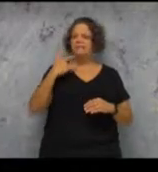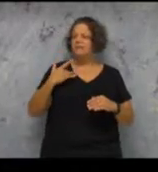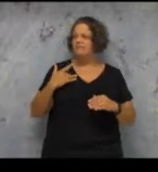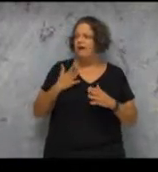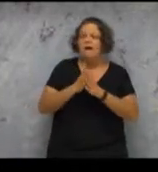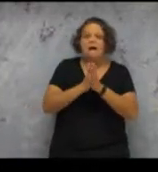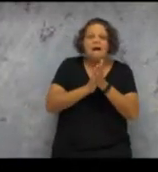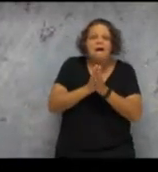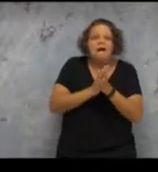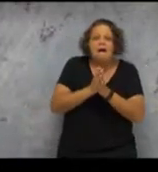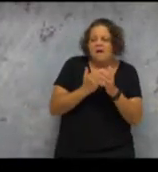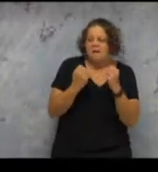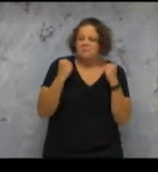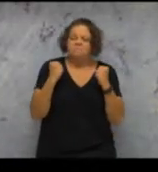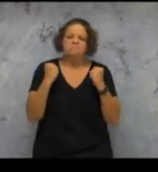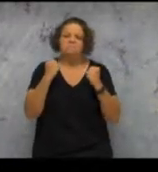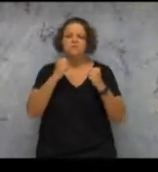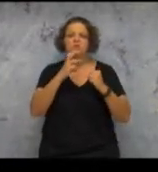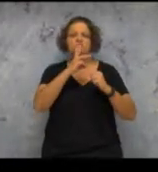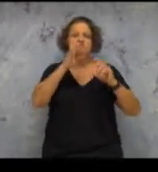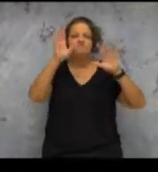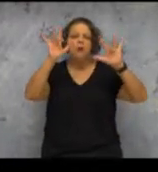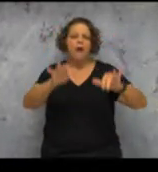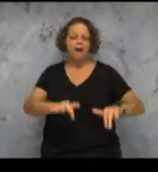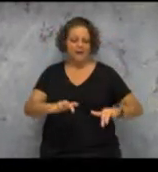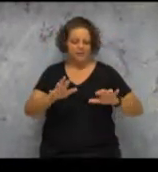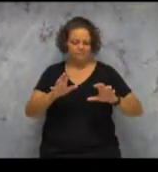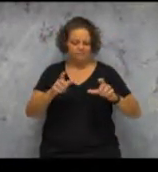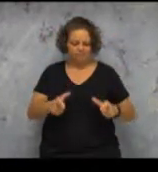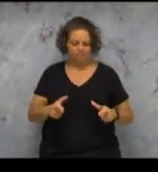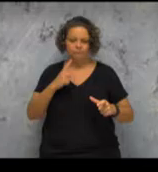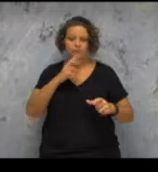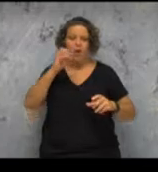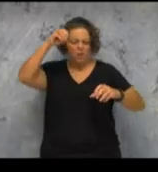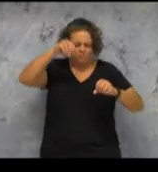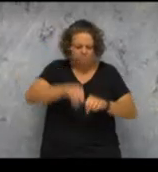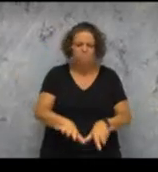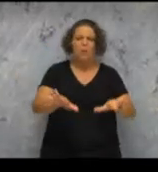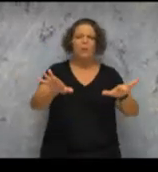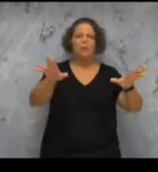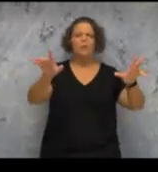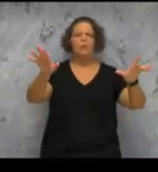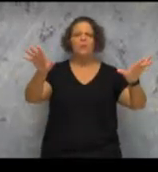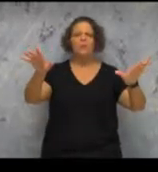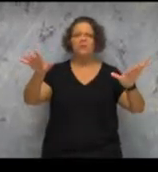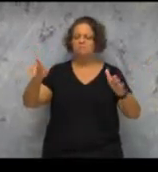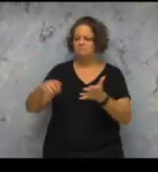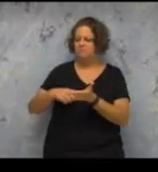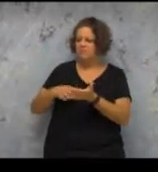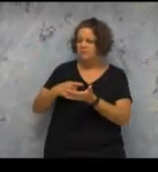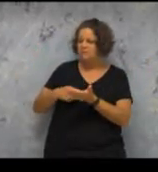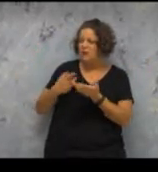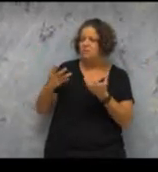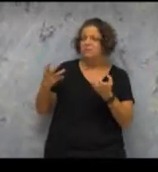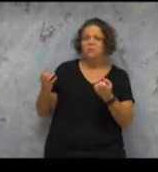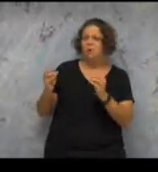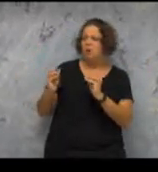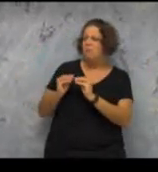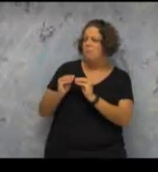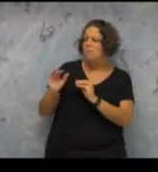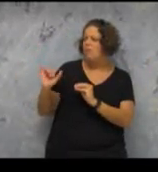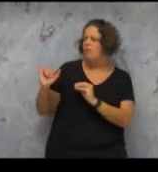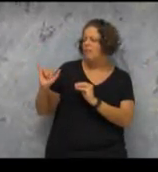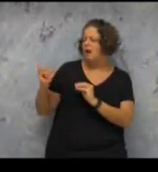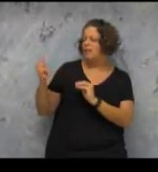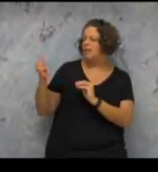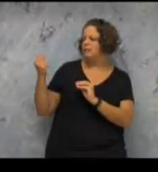rain puddles. Every once in a while, he wished he could be more sunny like yellow, or bright like